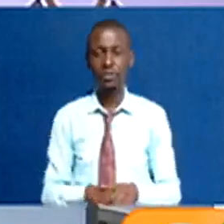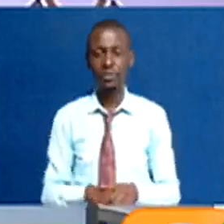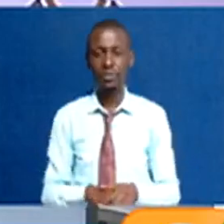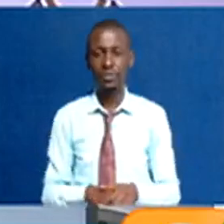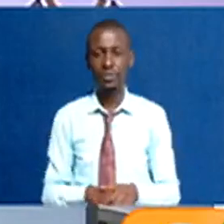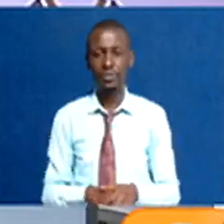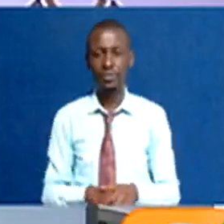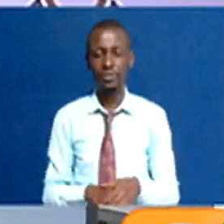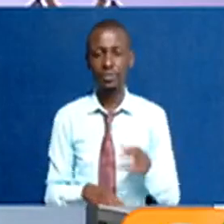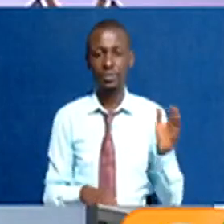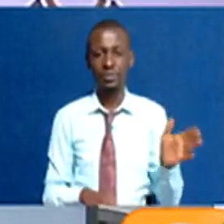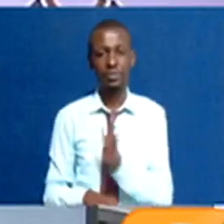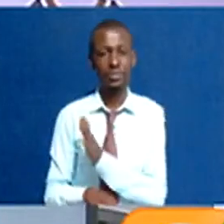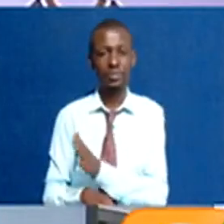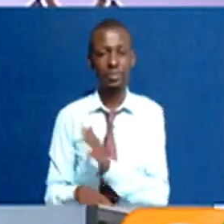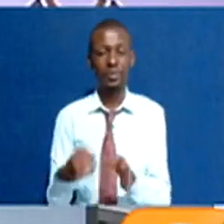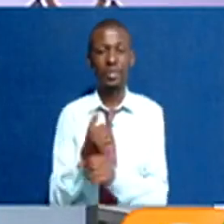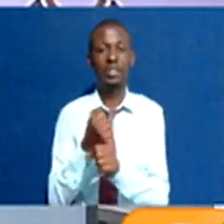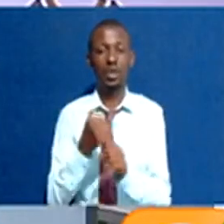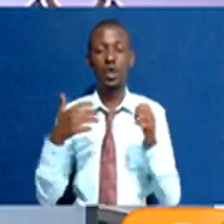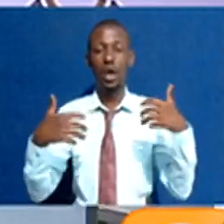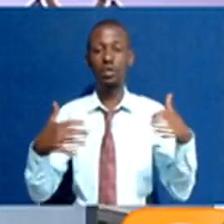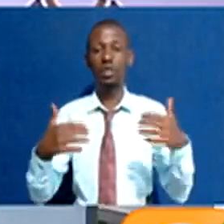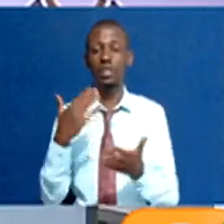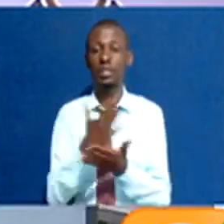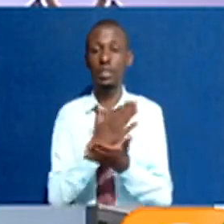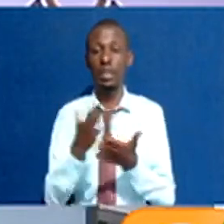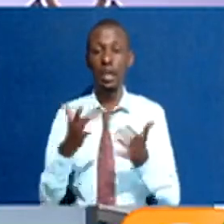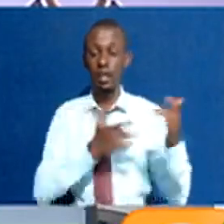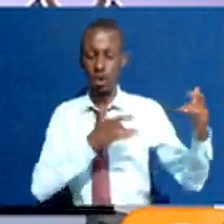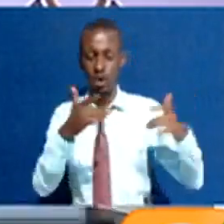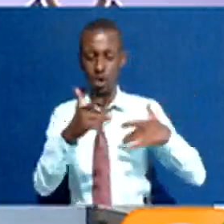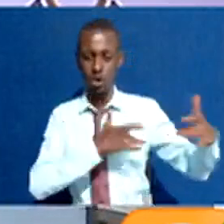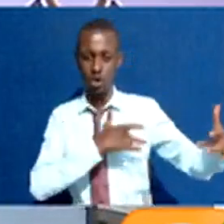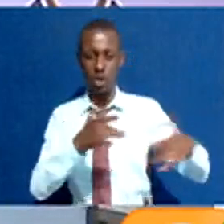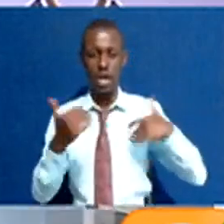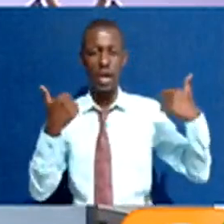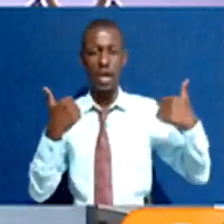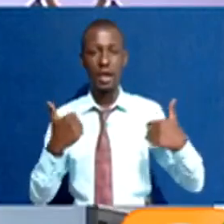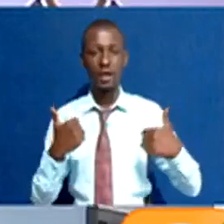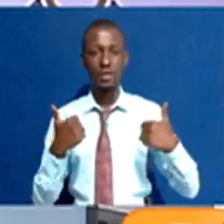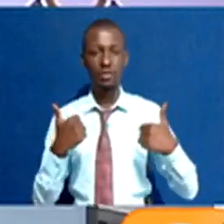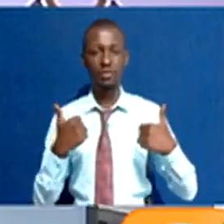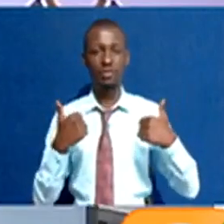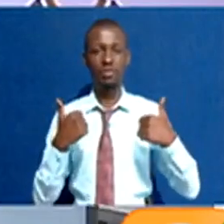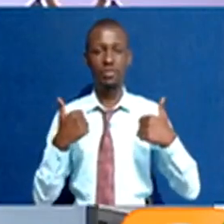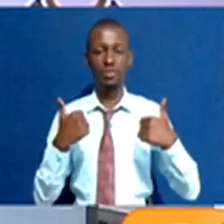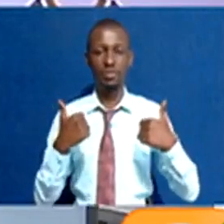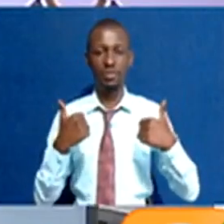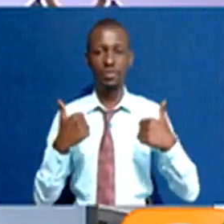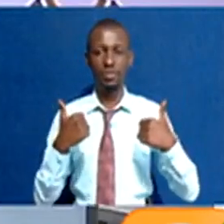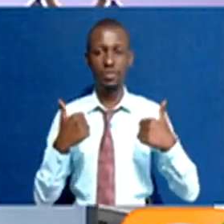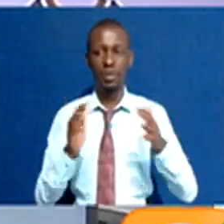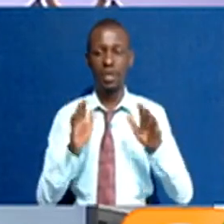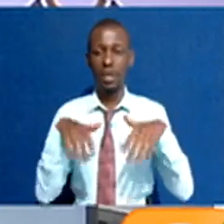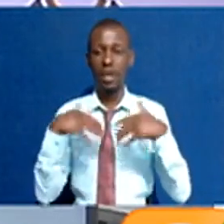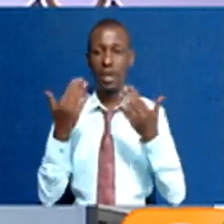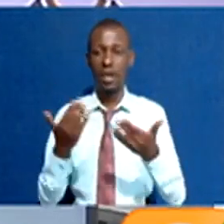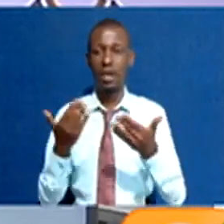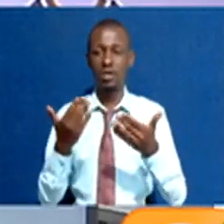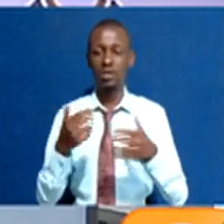Still on agriculture, stakeholders in the sector have raised concerns over the low uptake of certified or